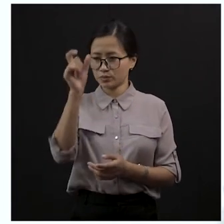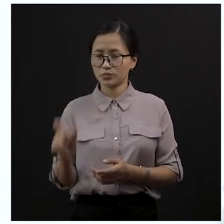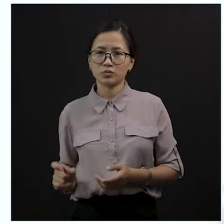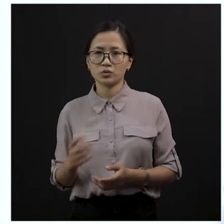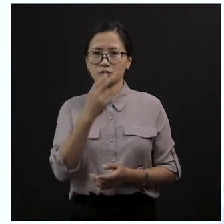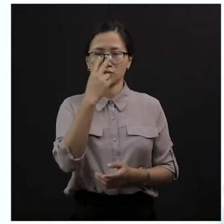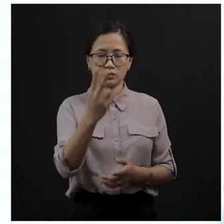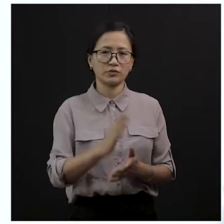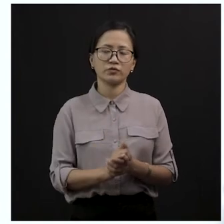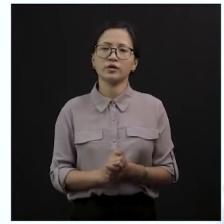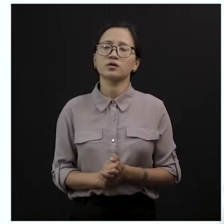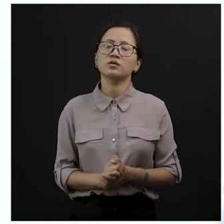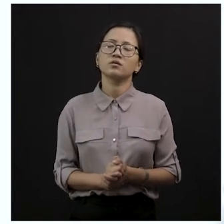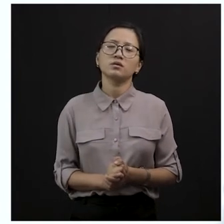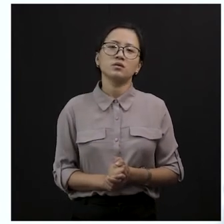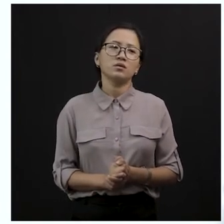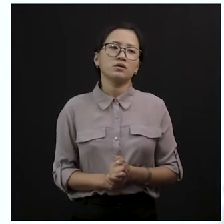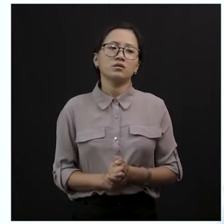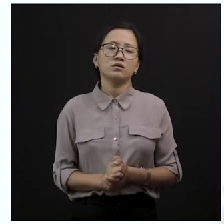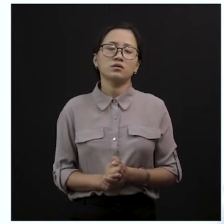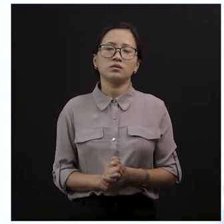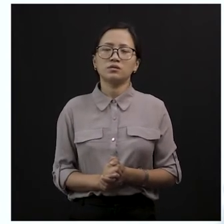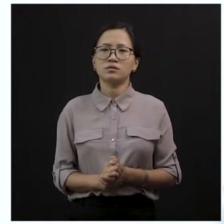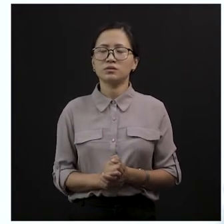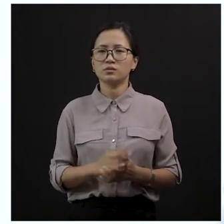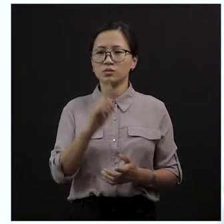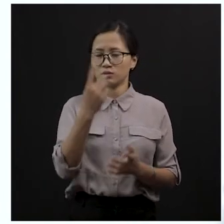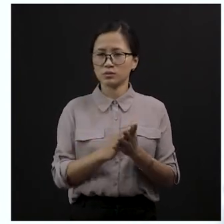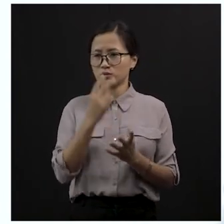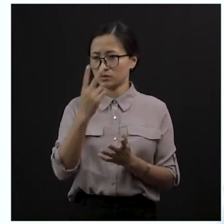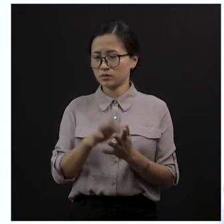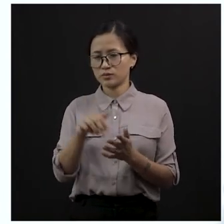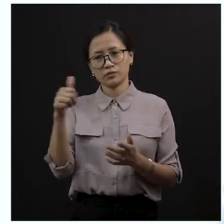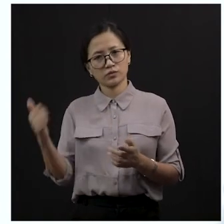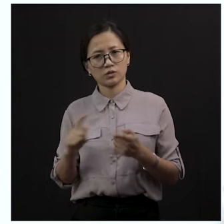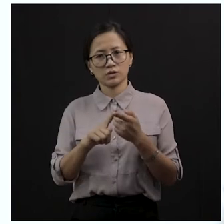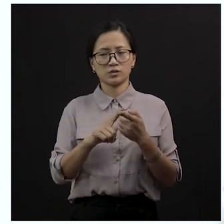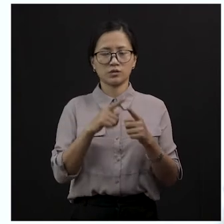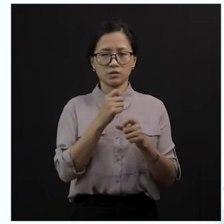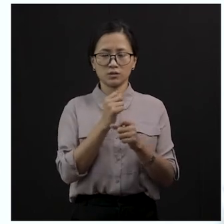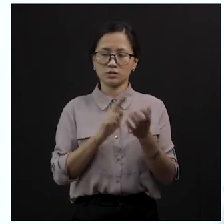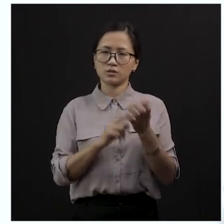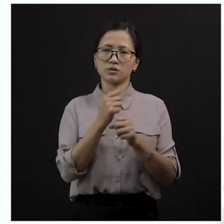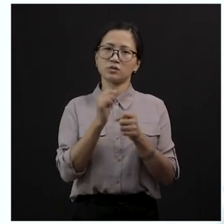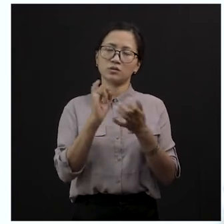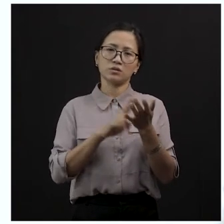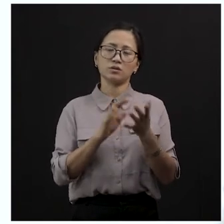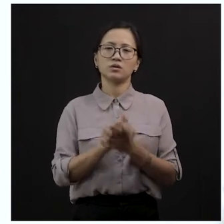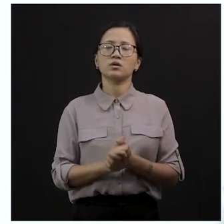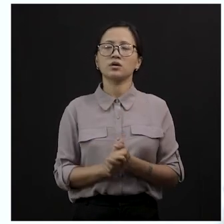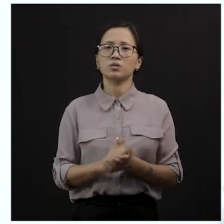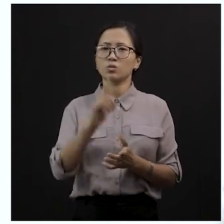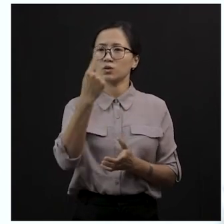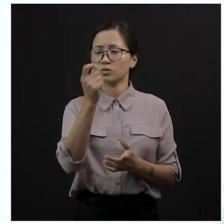the glider while flying. The one person will be looking after the engine while one person will be holding the